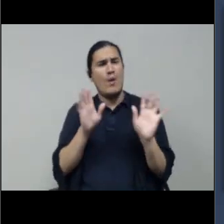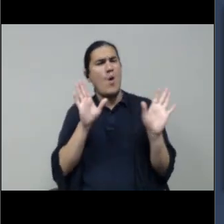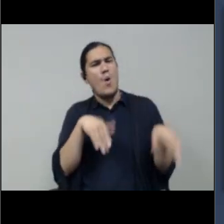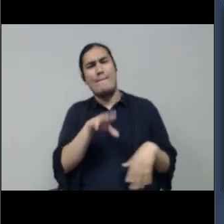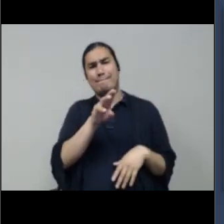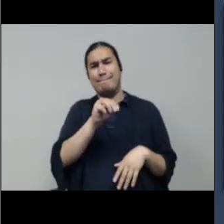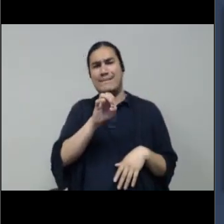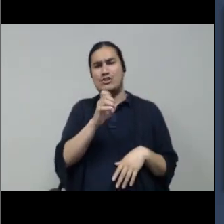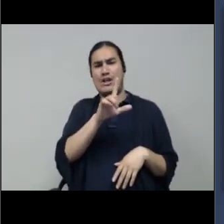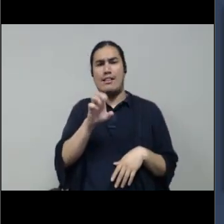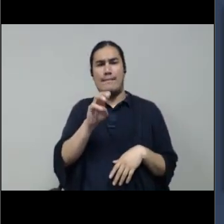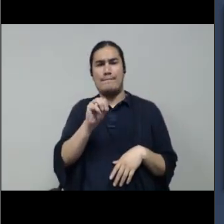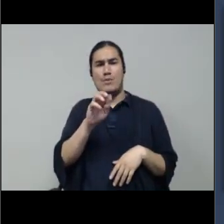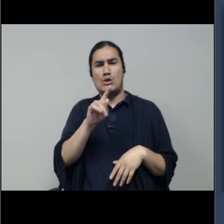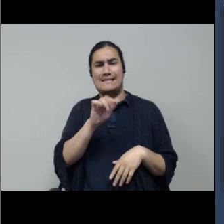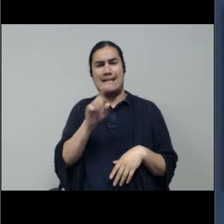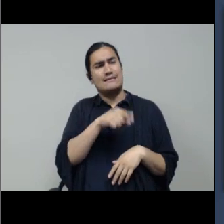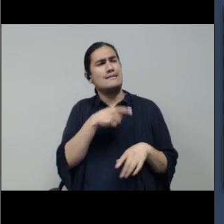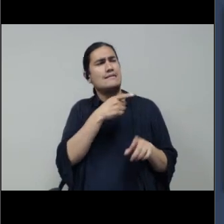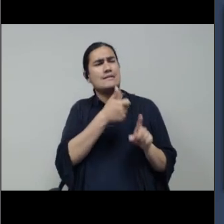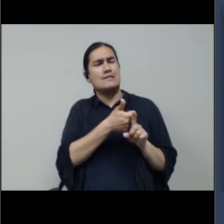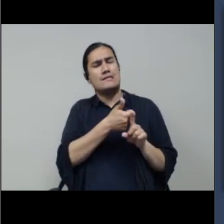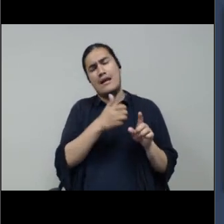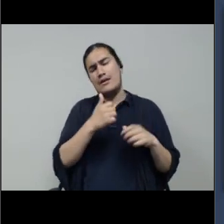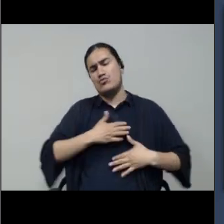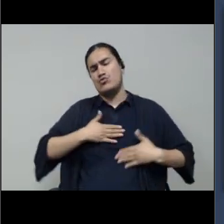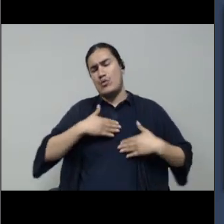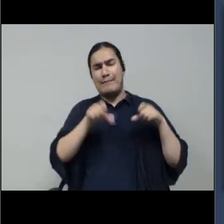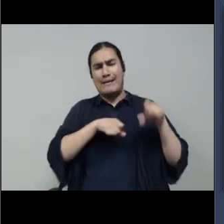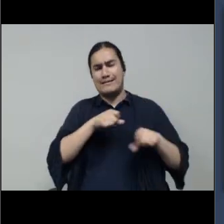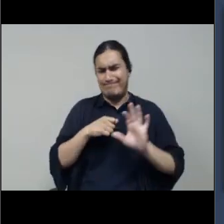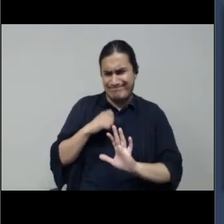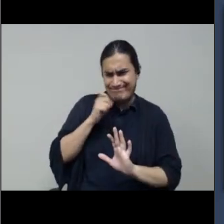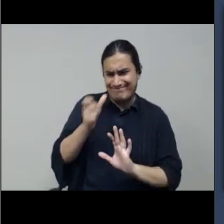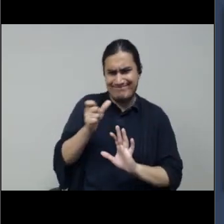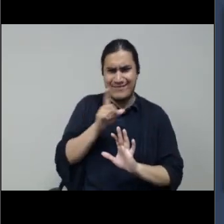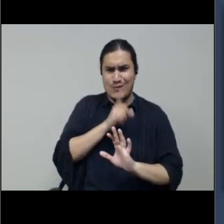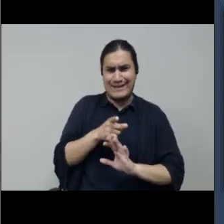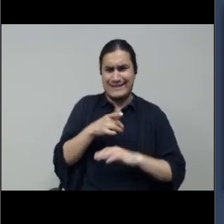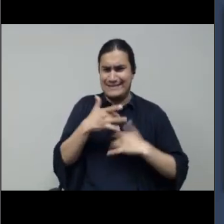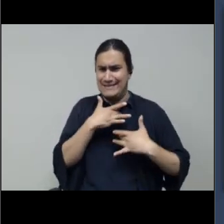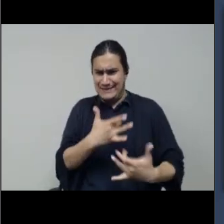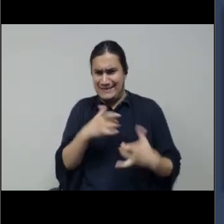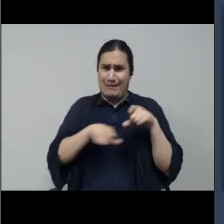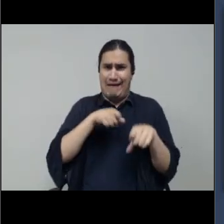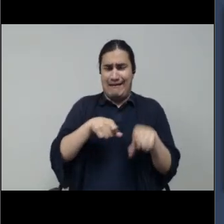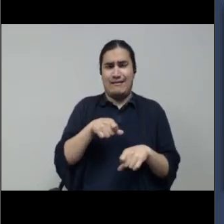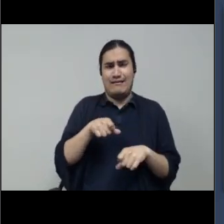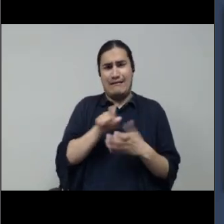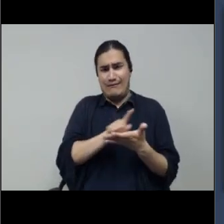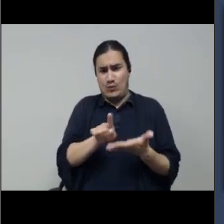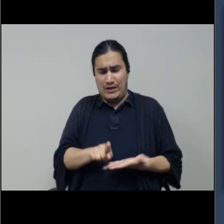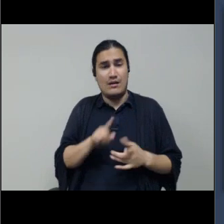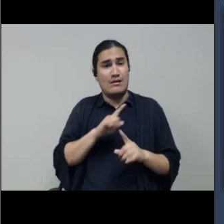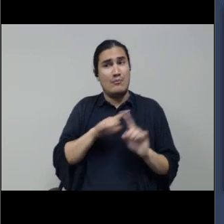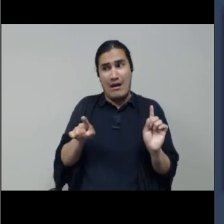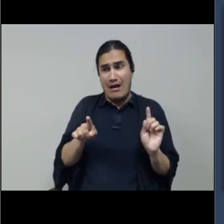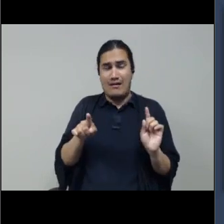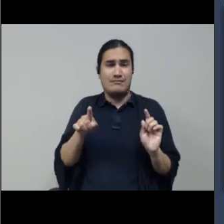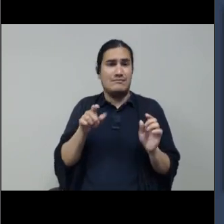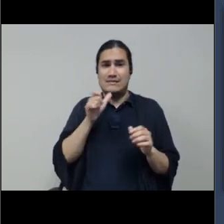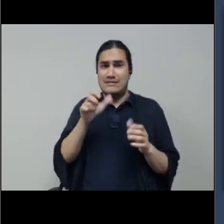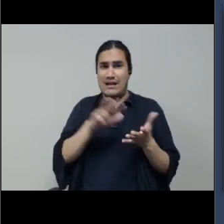bike person. No, I'm not a bike person. Do I ride 250 miles typically a week? Yes, but that does not make me a full